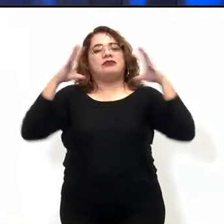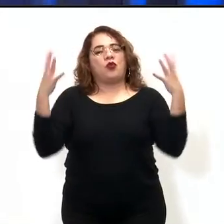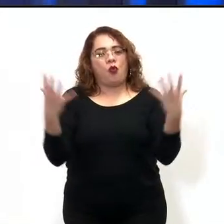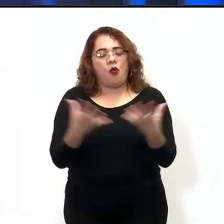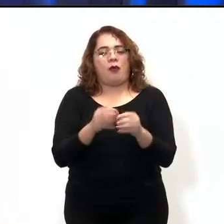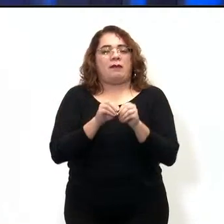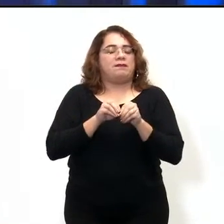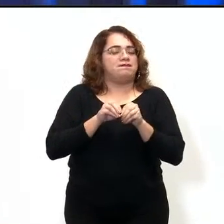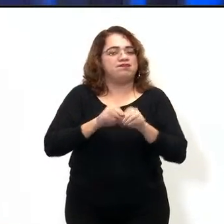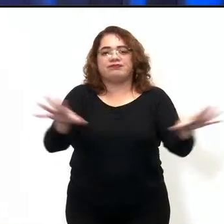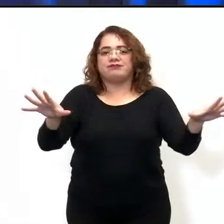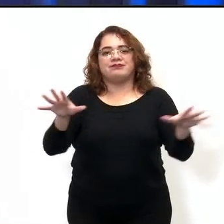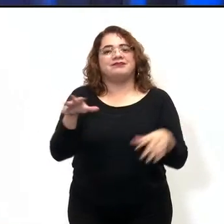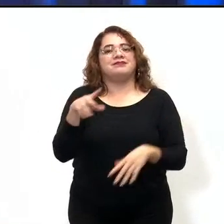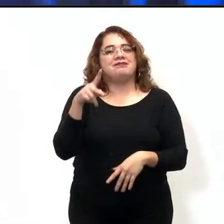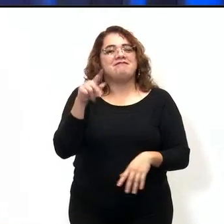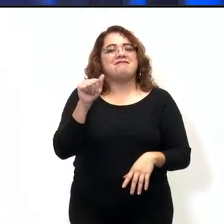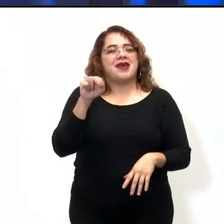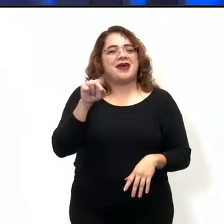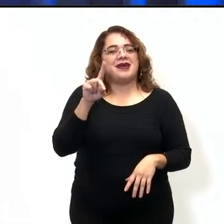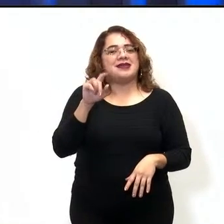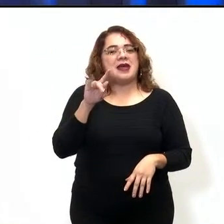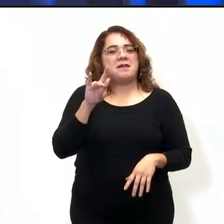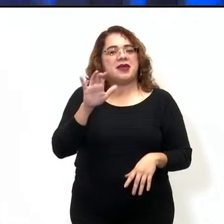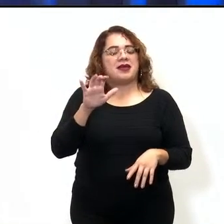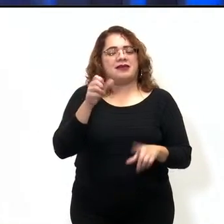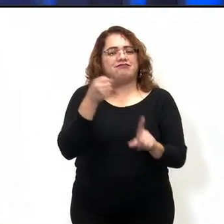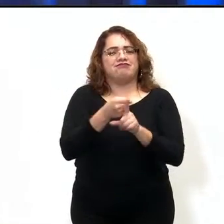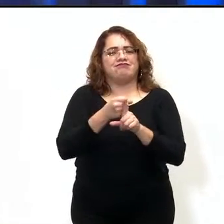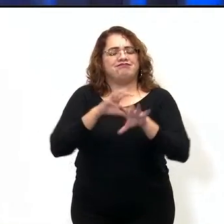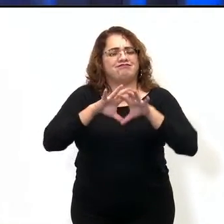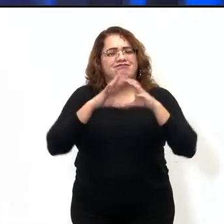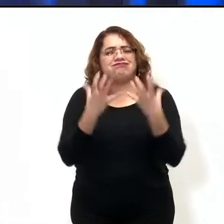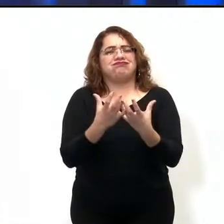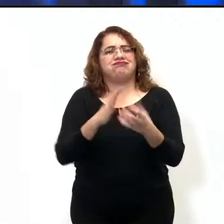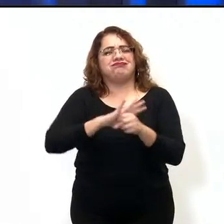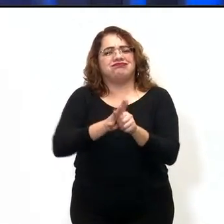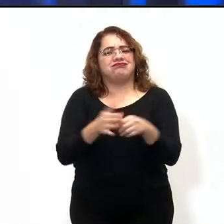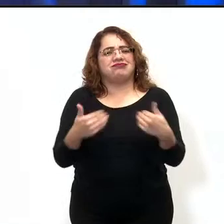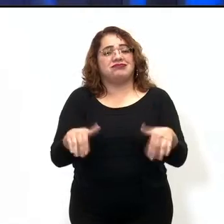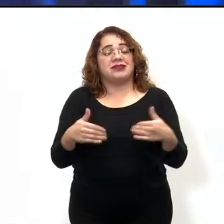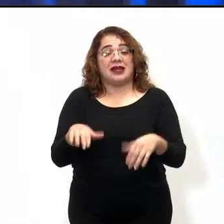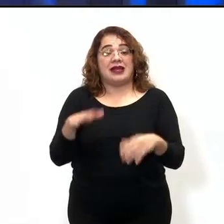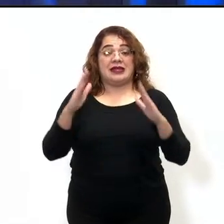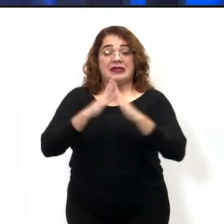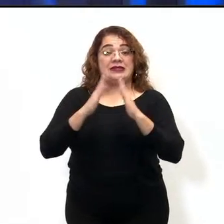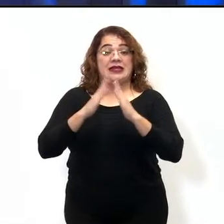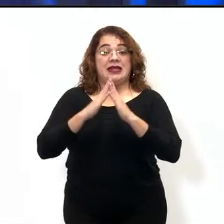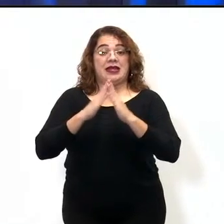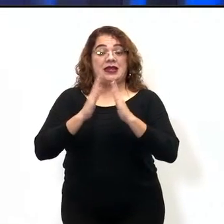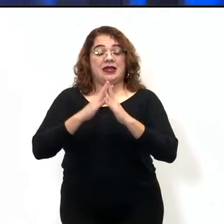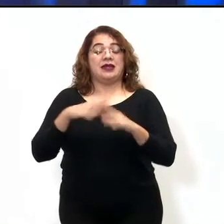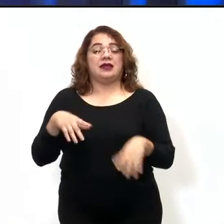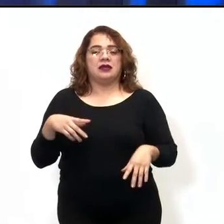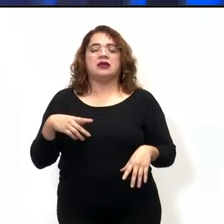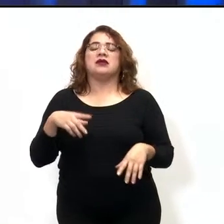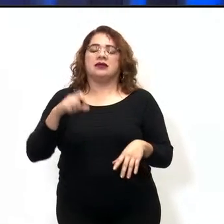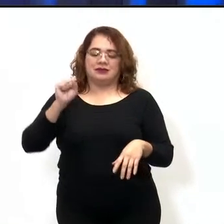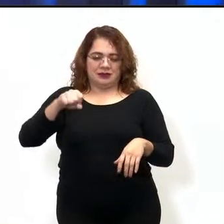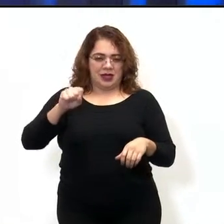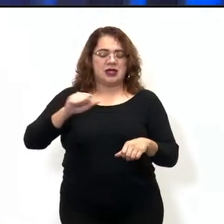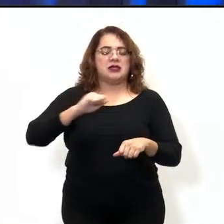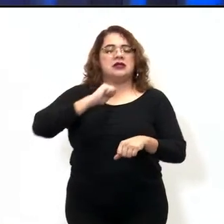masking have been resolved. I think that they're new. The city has had to, over time, put in more and